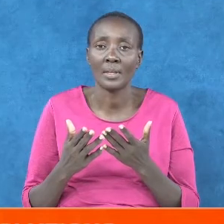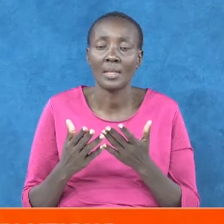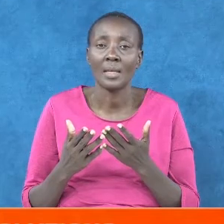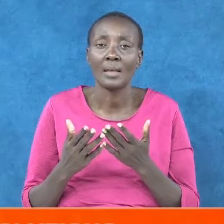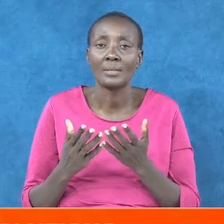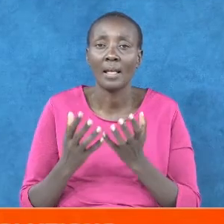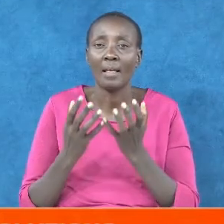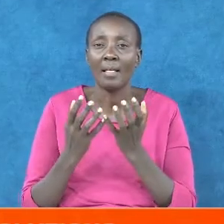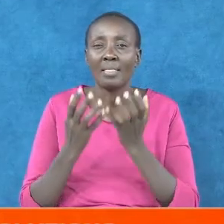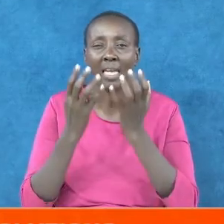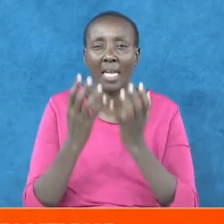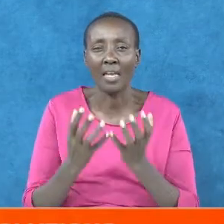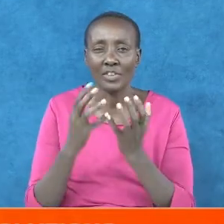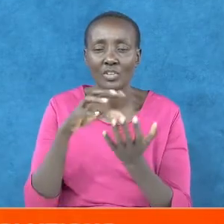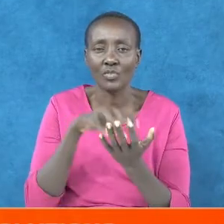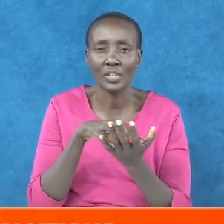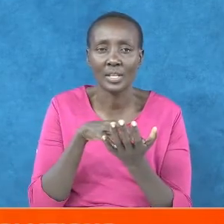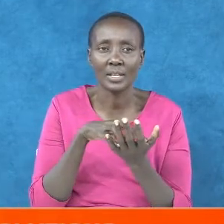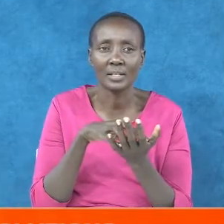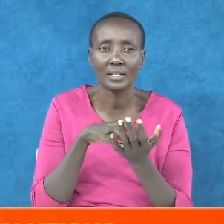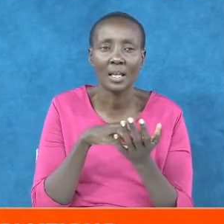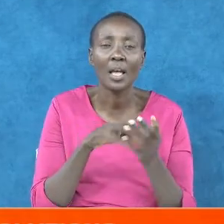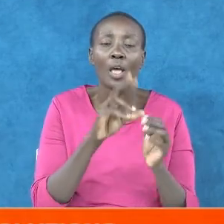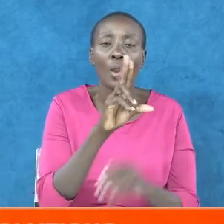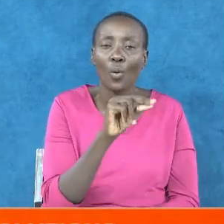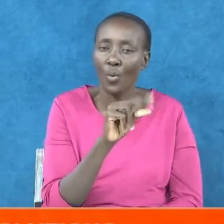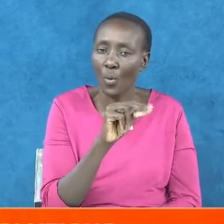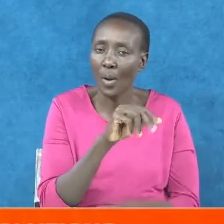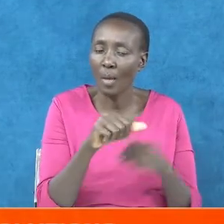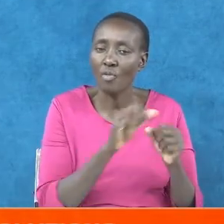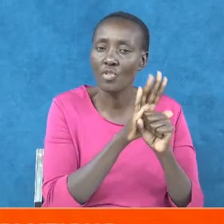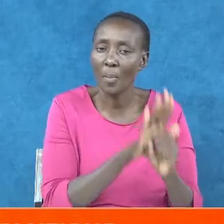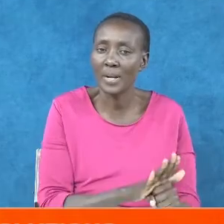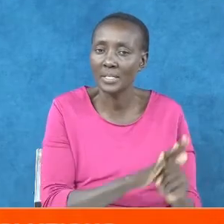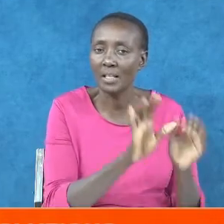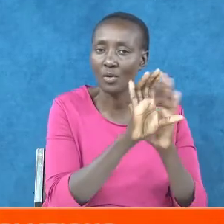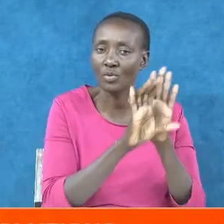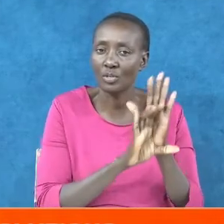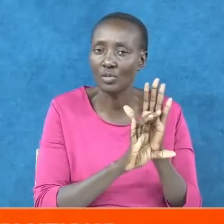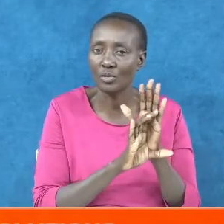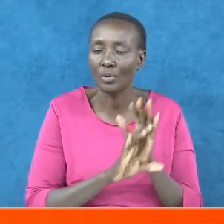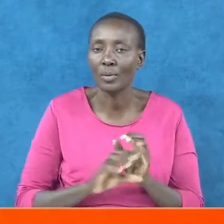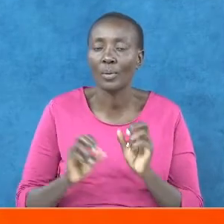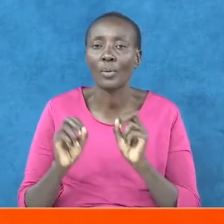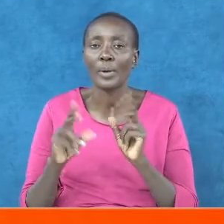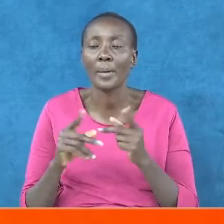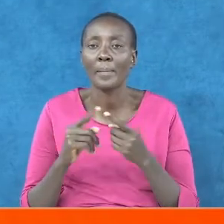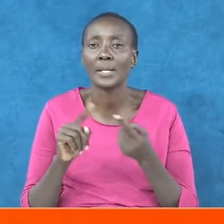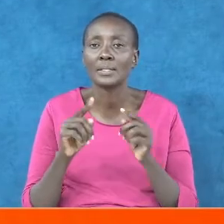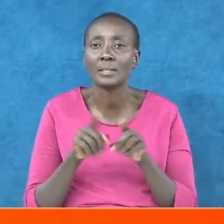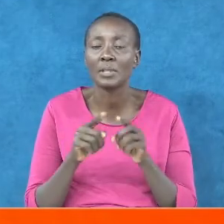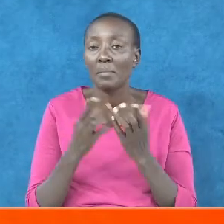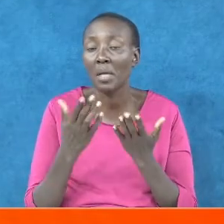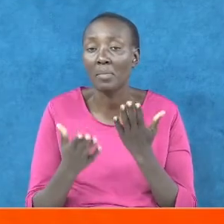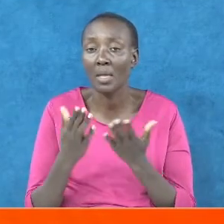gravity of the case. It depends on whether it's repugnant to the provisions of the Constitution. Okay. Yes. And therefore, someone